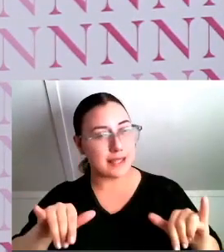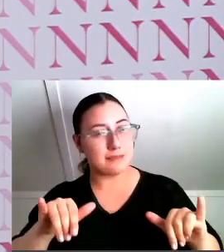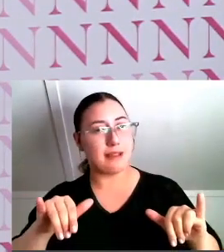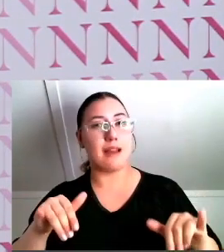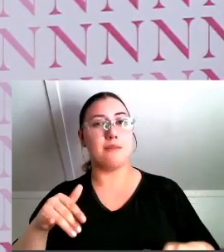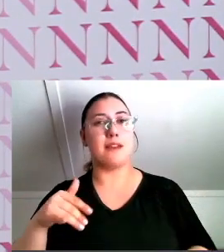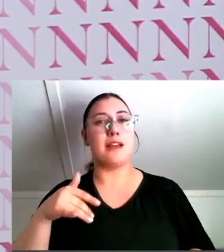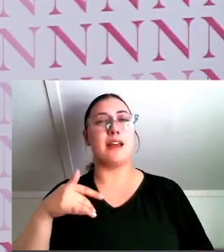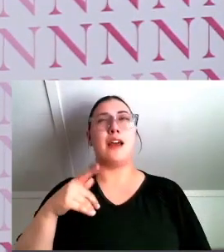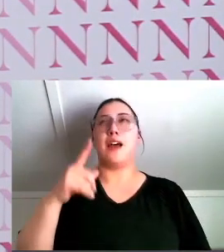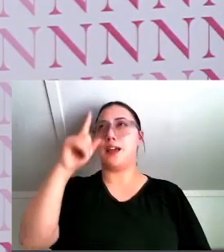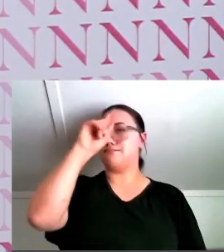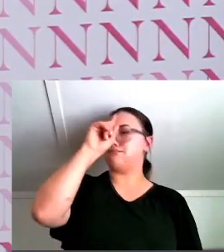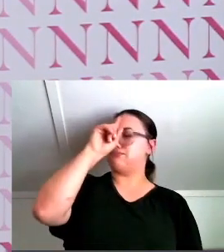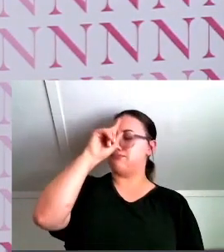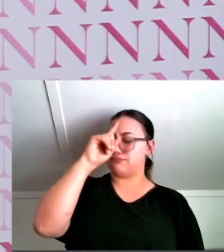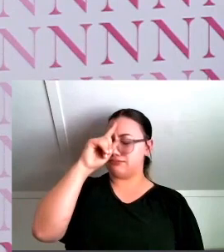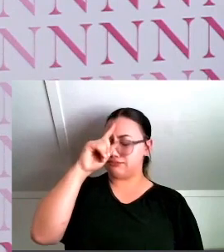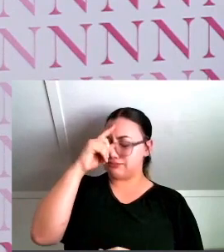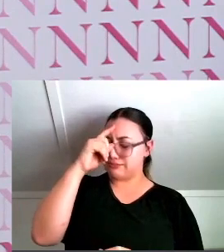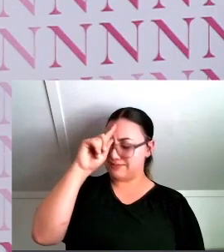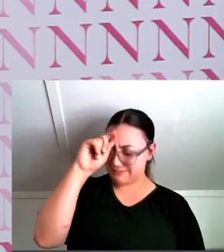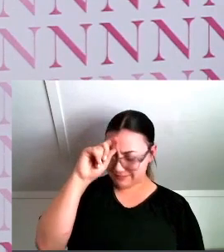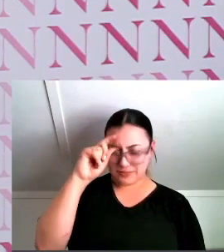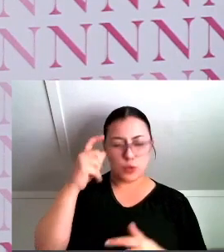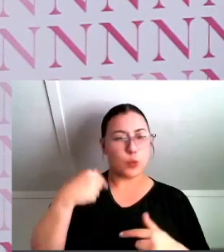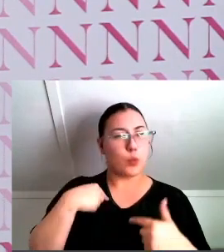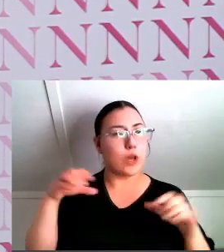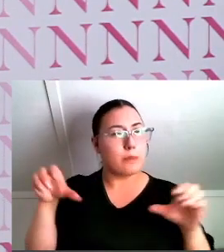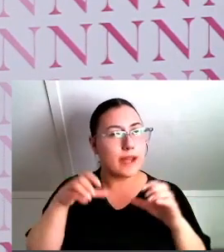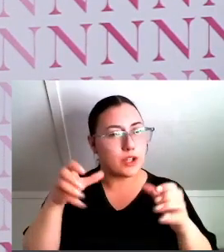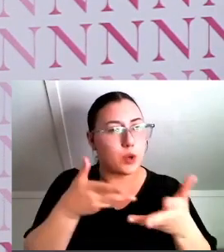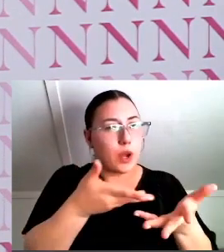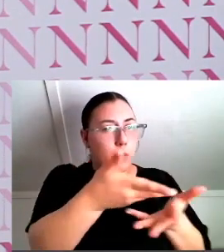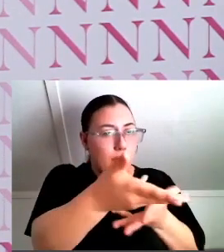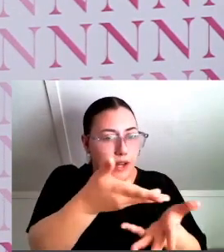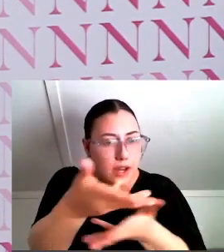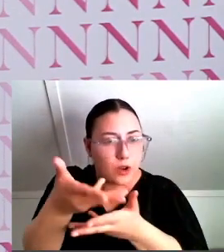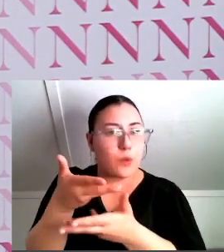think, what am I doing when I interact with the community in Eatonville?